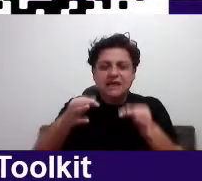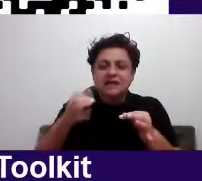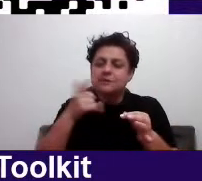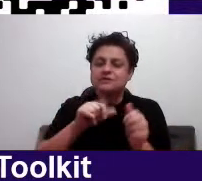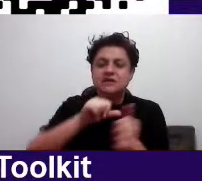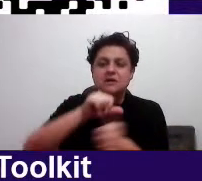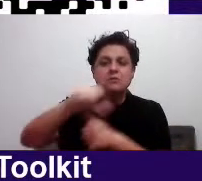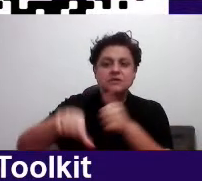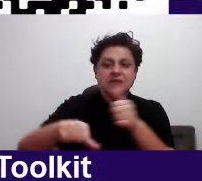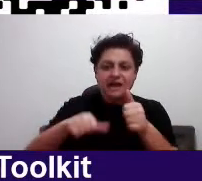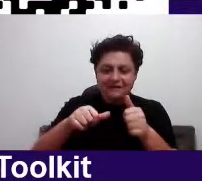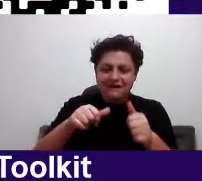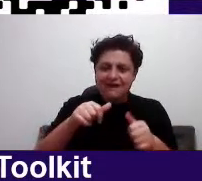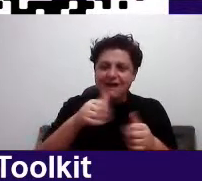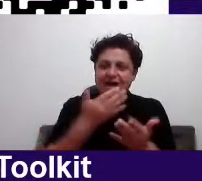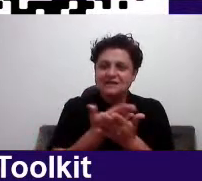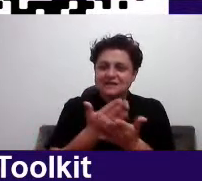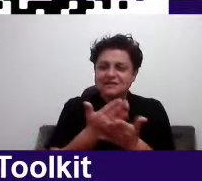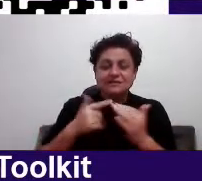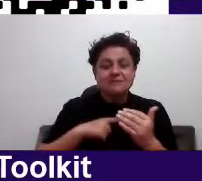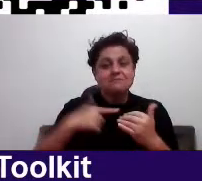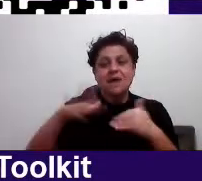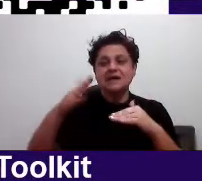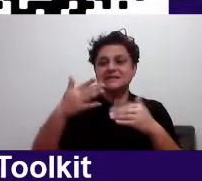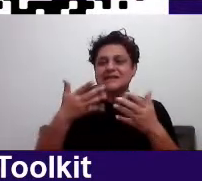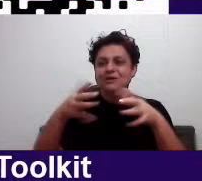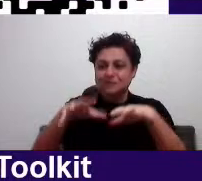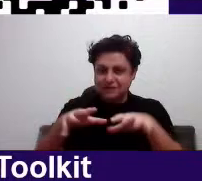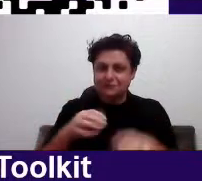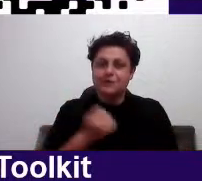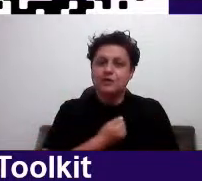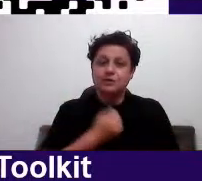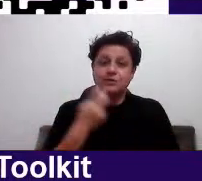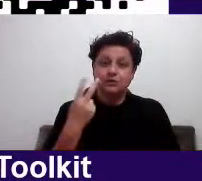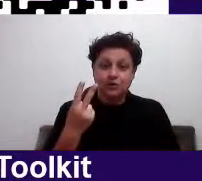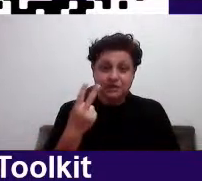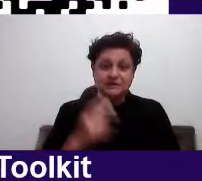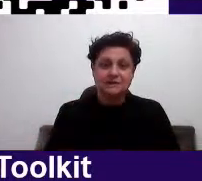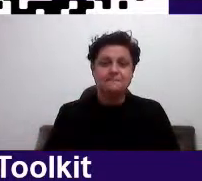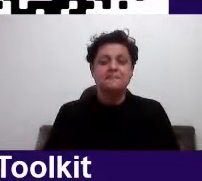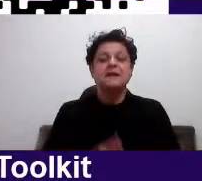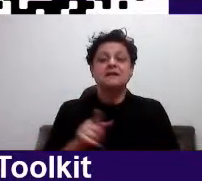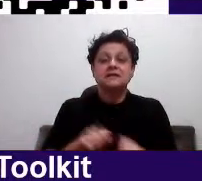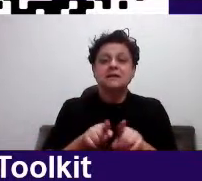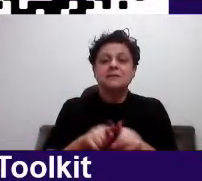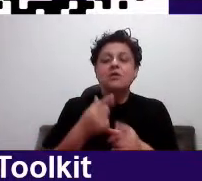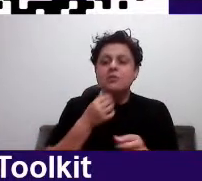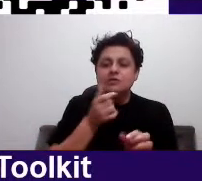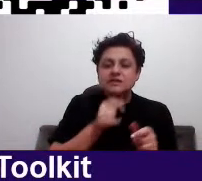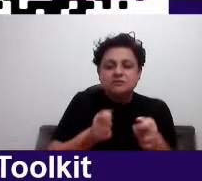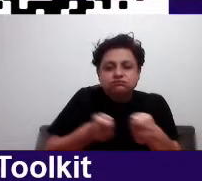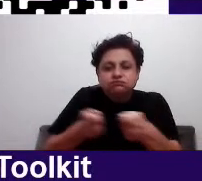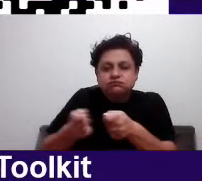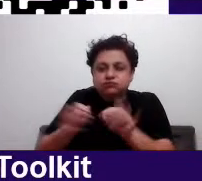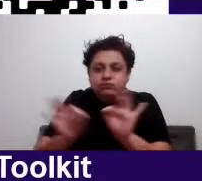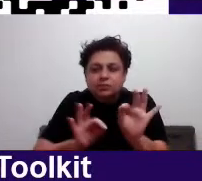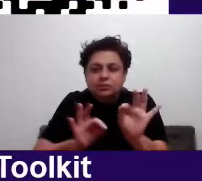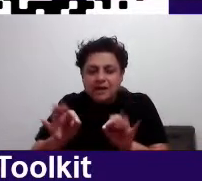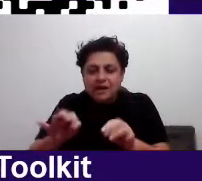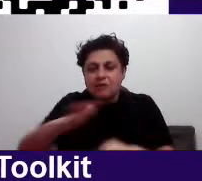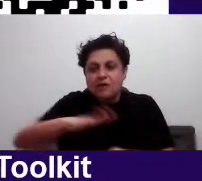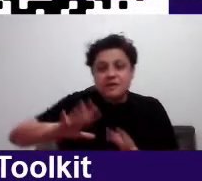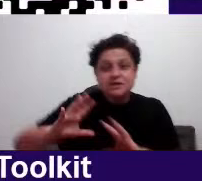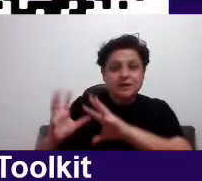to manage the environment for everybody. Module 3, how to give inclusive instructions. Module 4, how to set